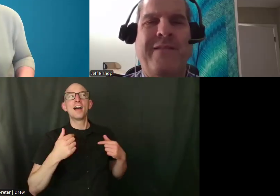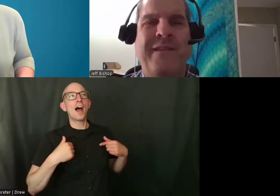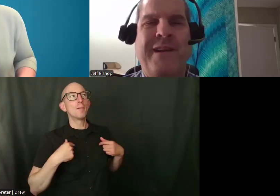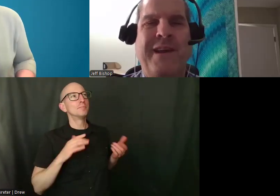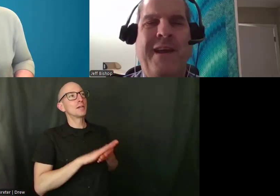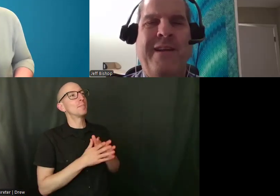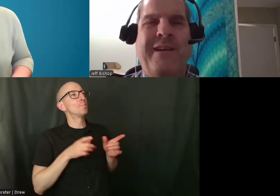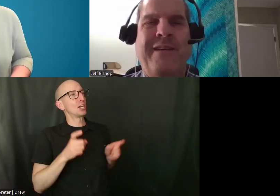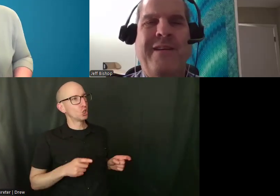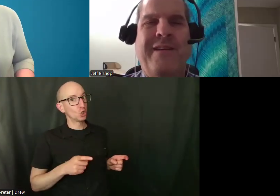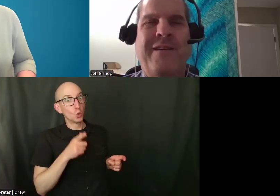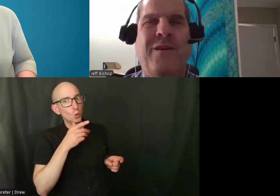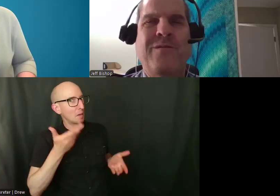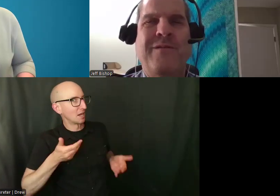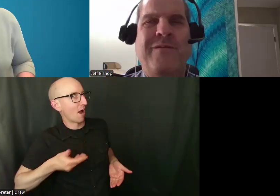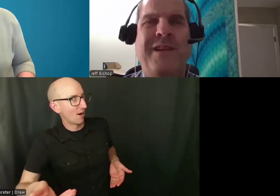letter. And,